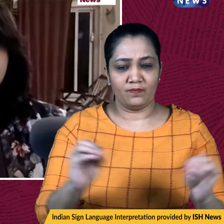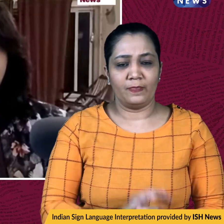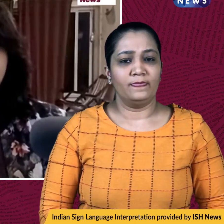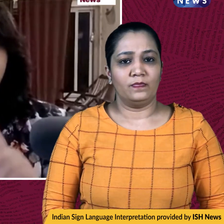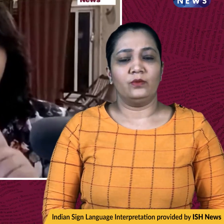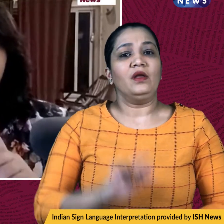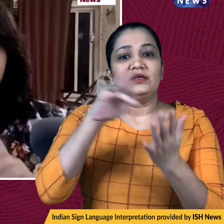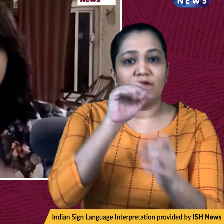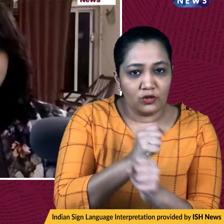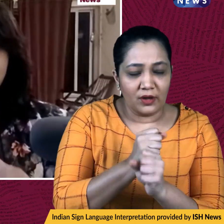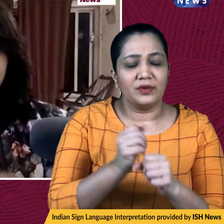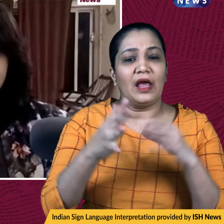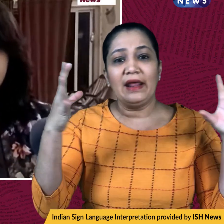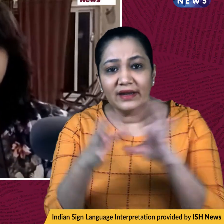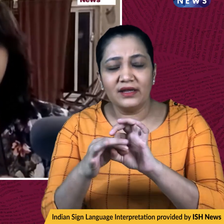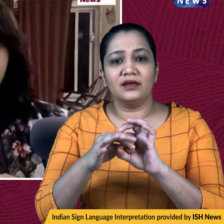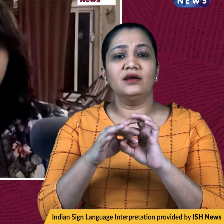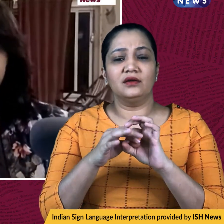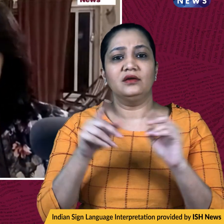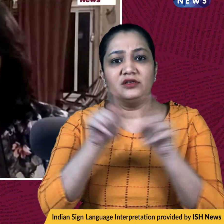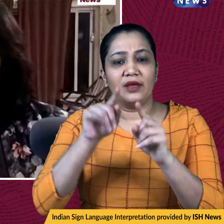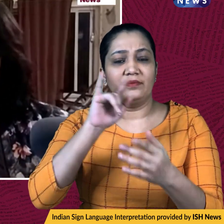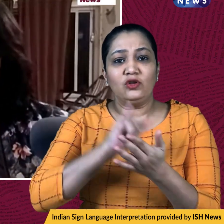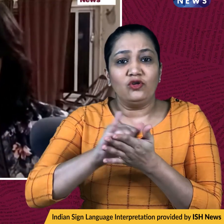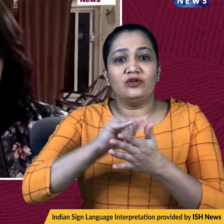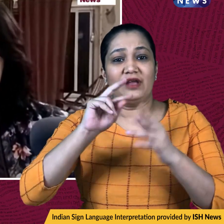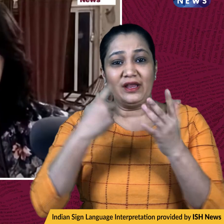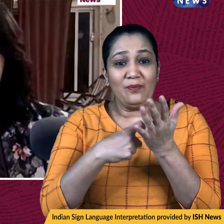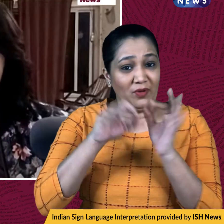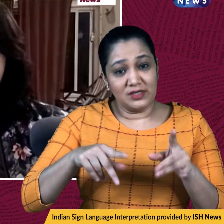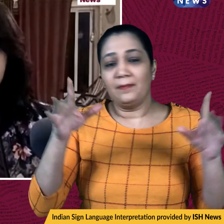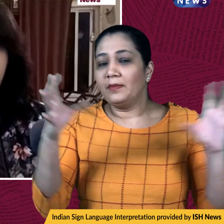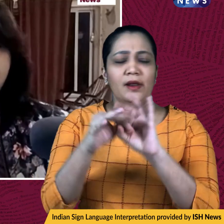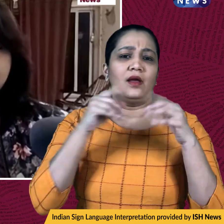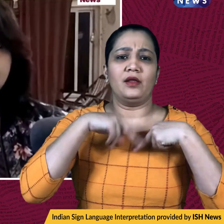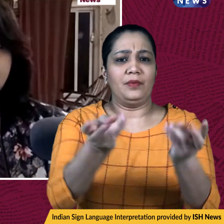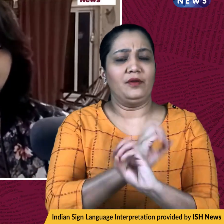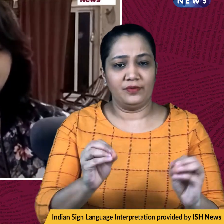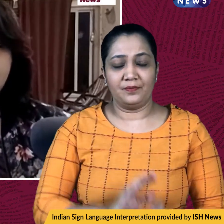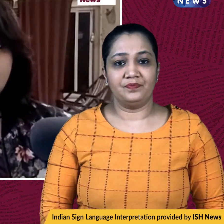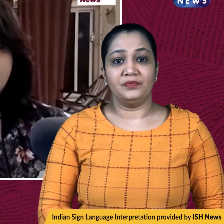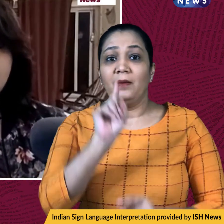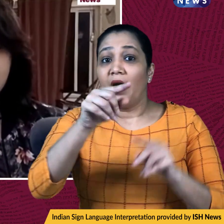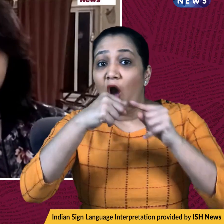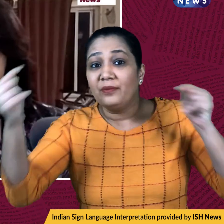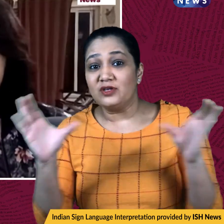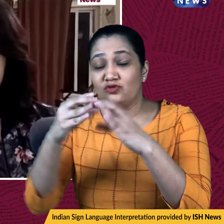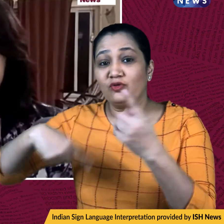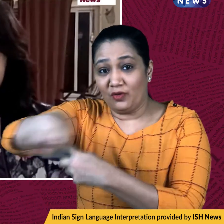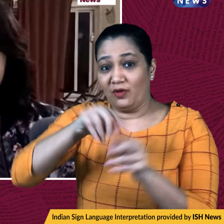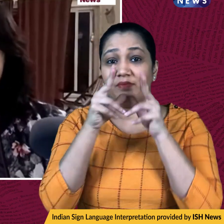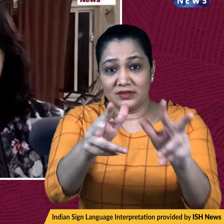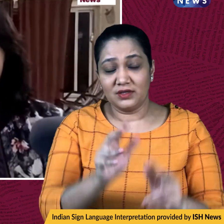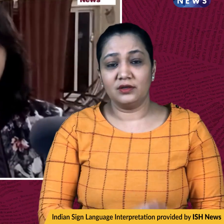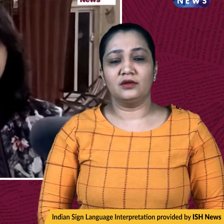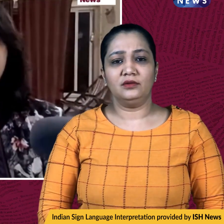from the center relating to this New York Times report. The opposition, however, has said